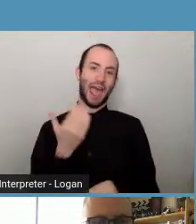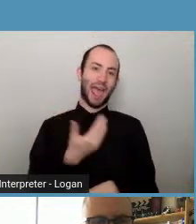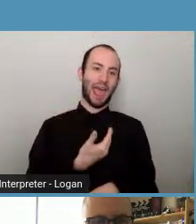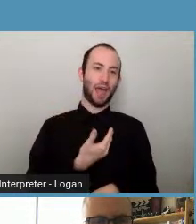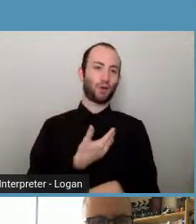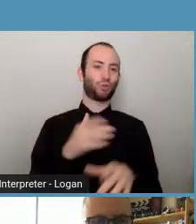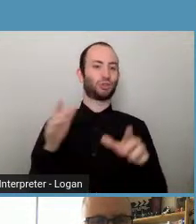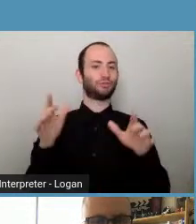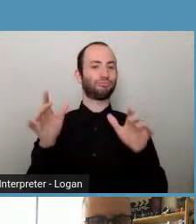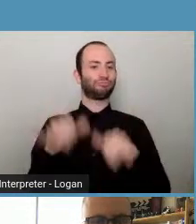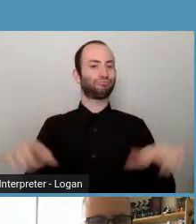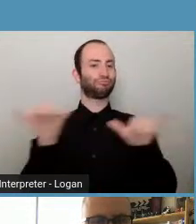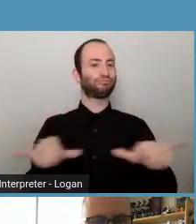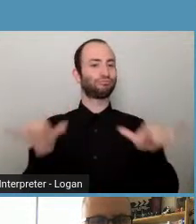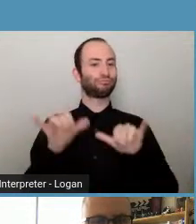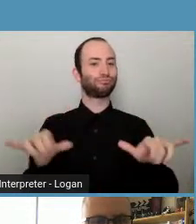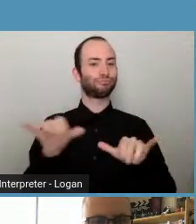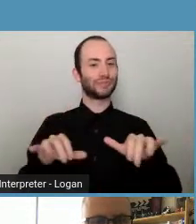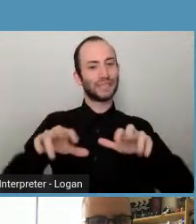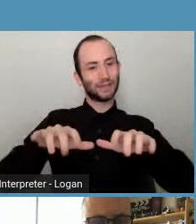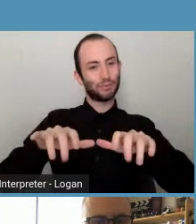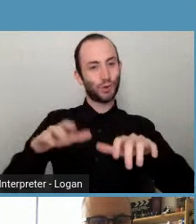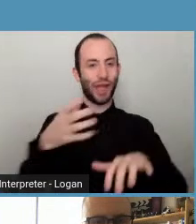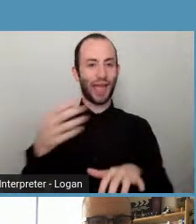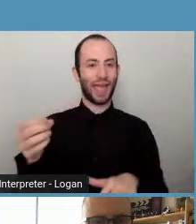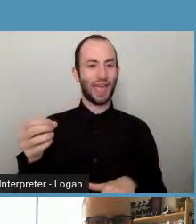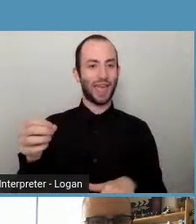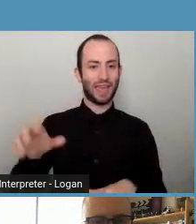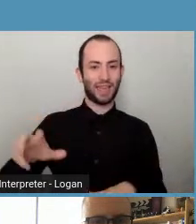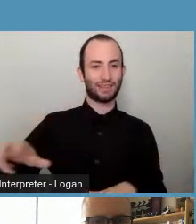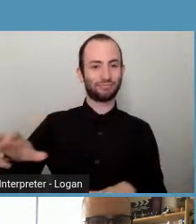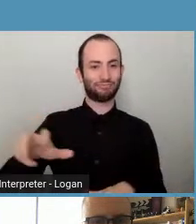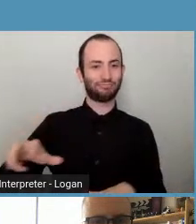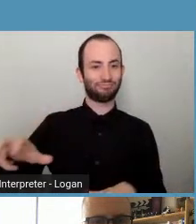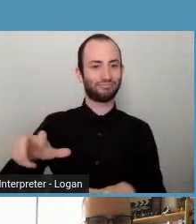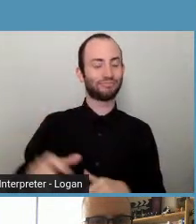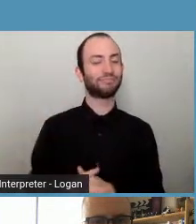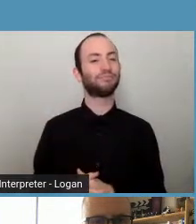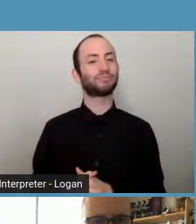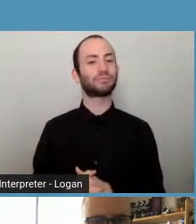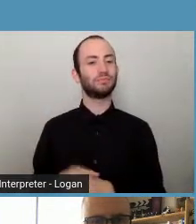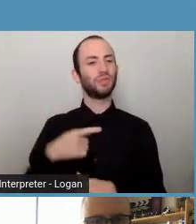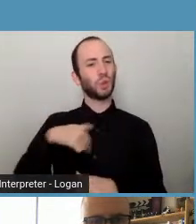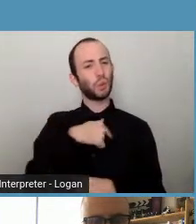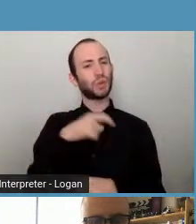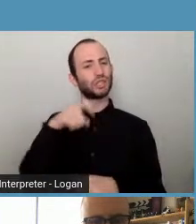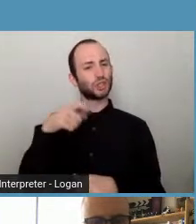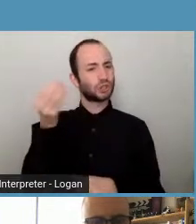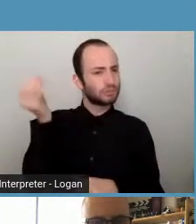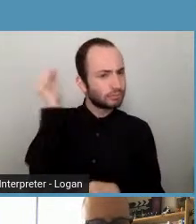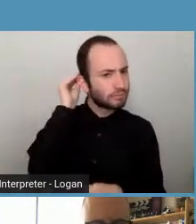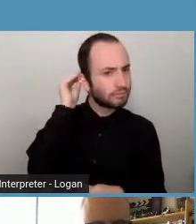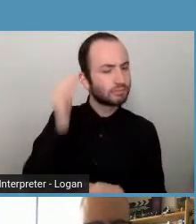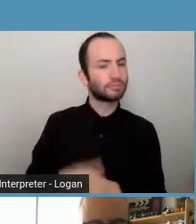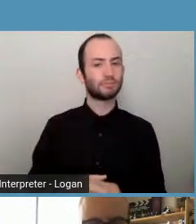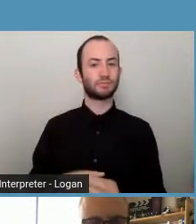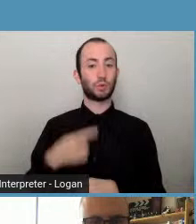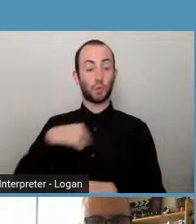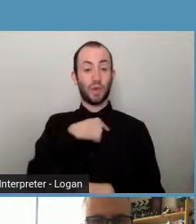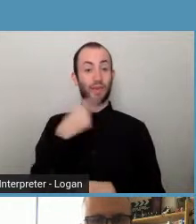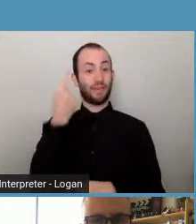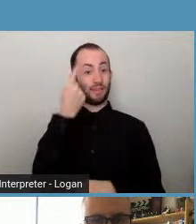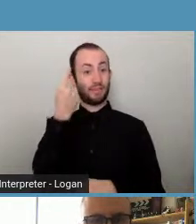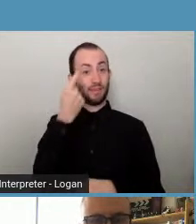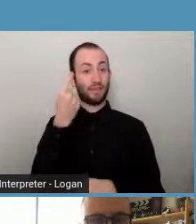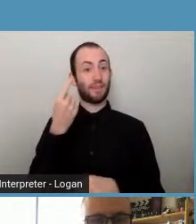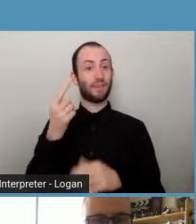and mouse and monitor. So we should keep these things in mind. Right? And so when we're thinking about web accessibility, we